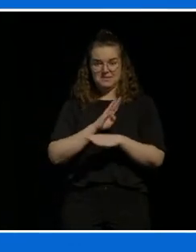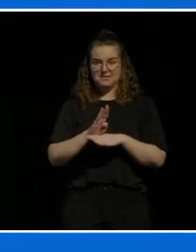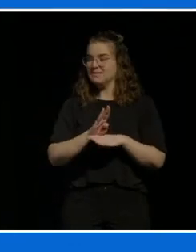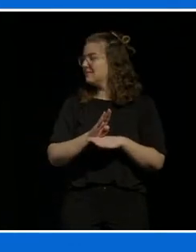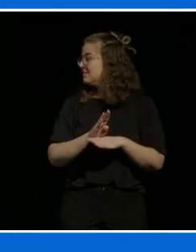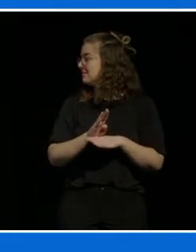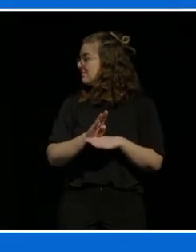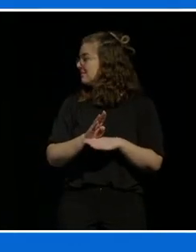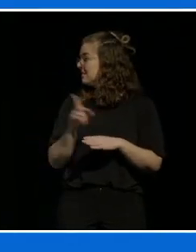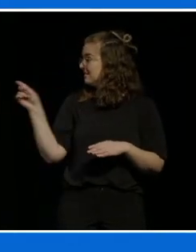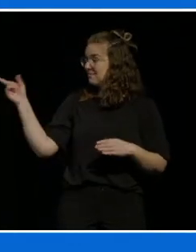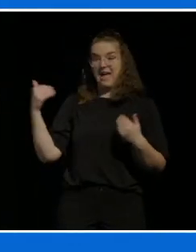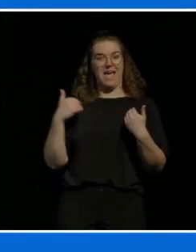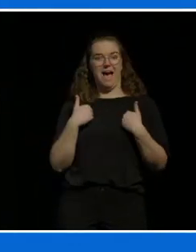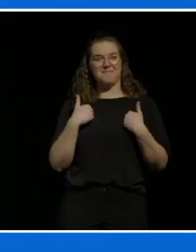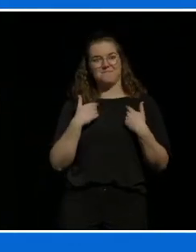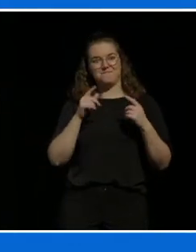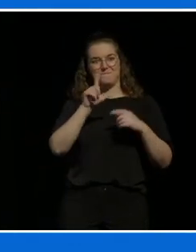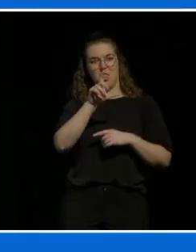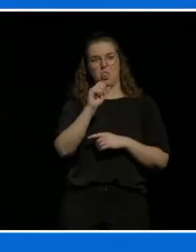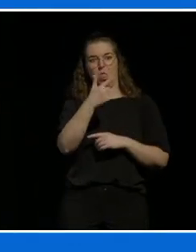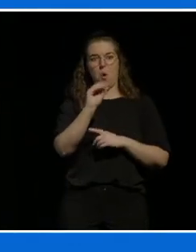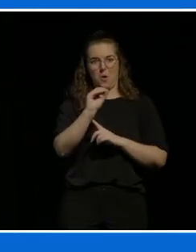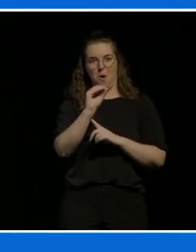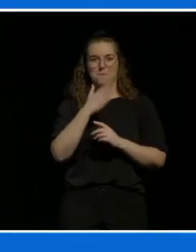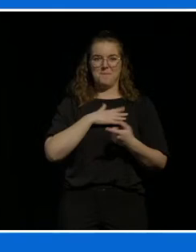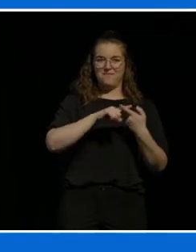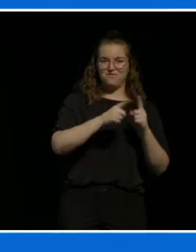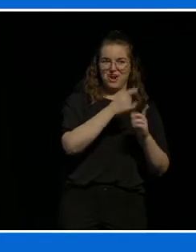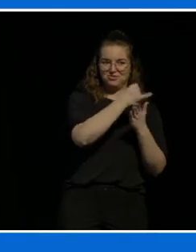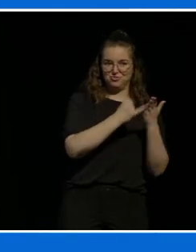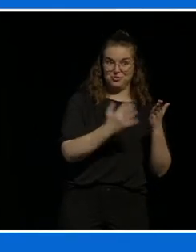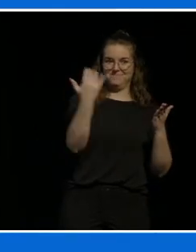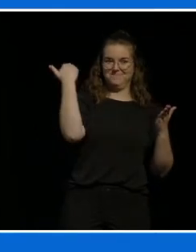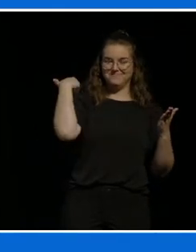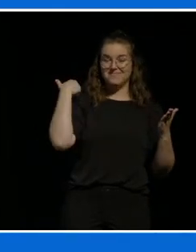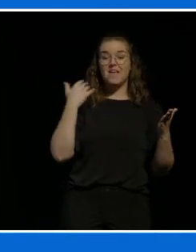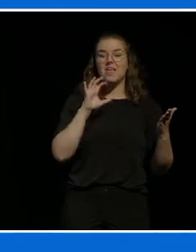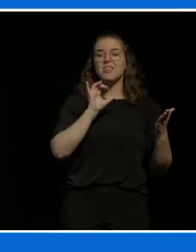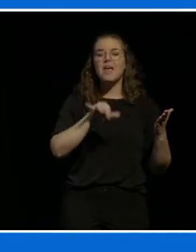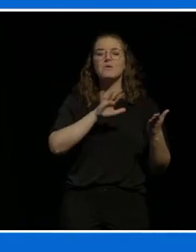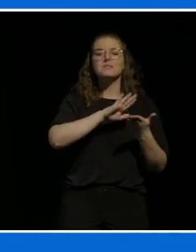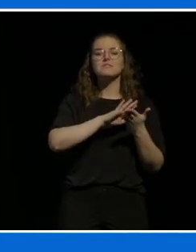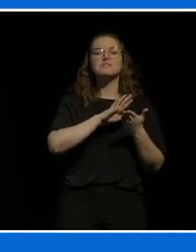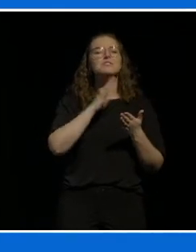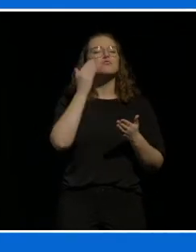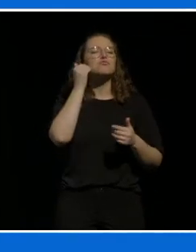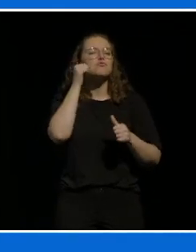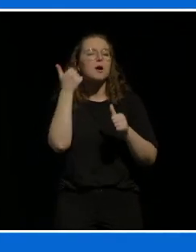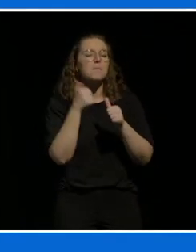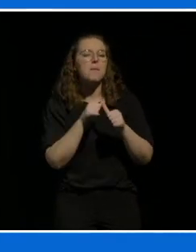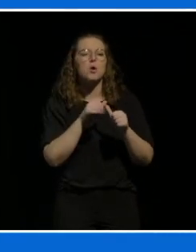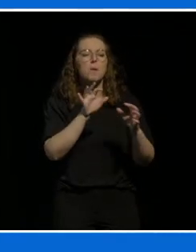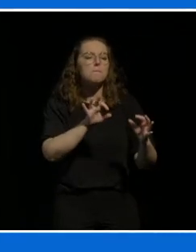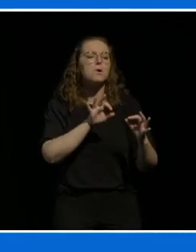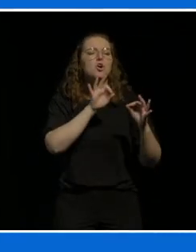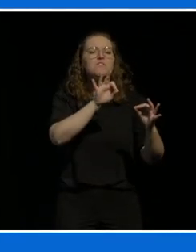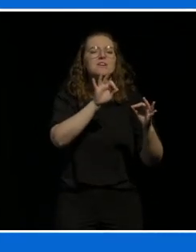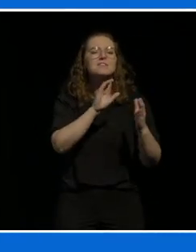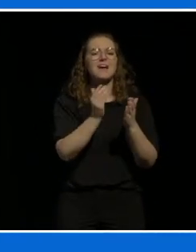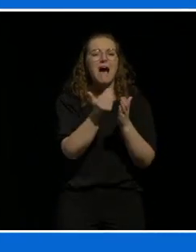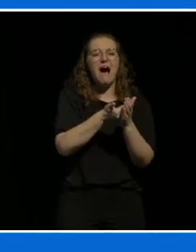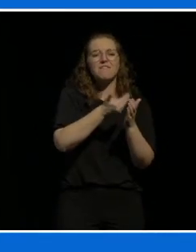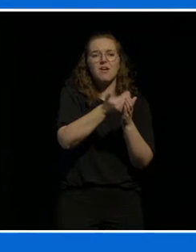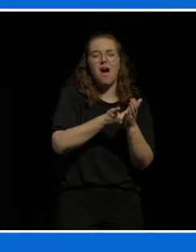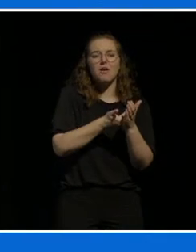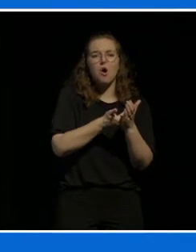that my friend drew for me on Vanderbilt's campus, that was back in the era of perfect avocado toast. Do you all remember that era? It was,